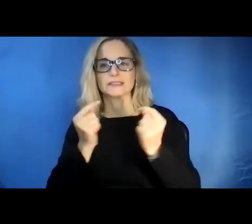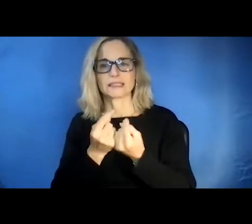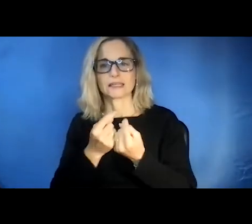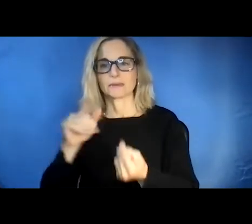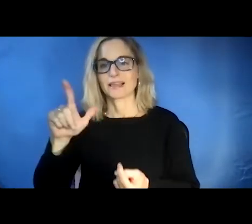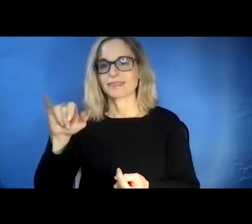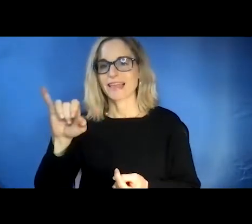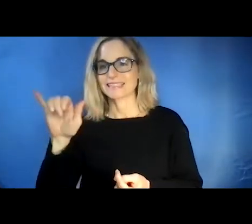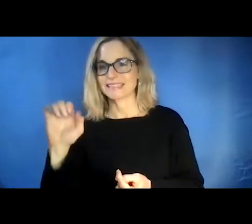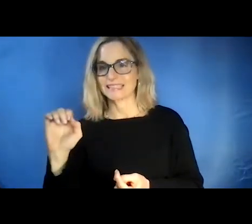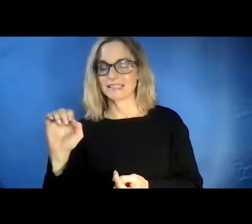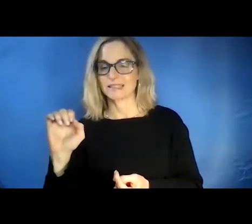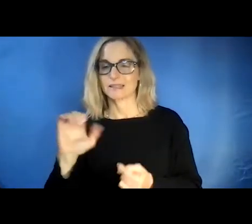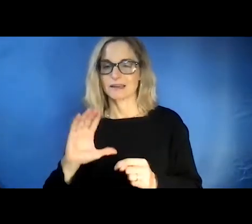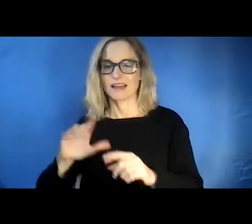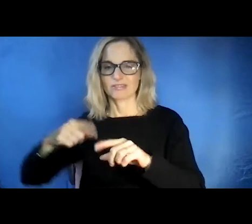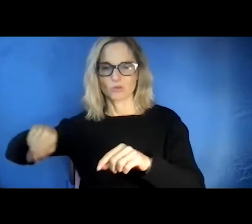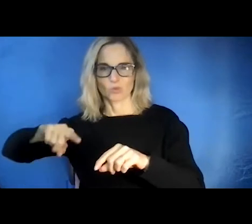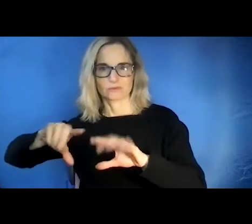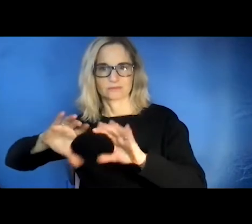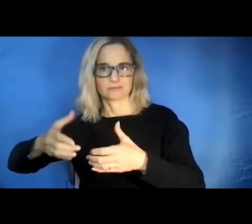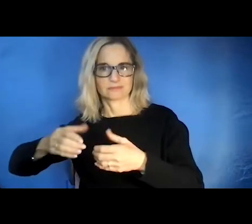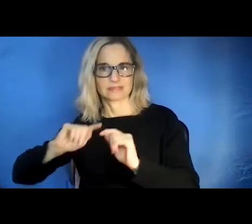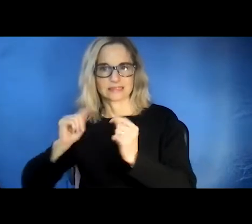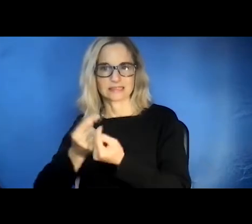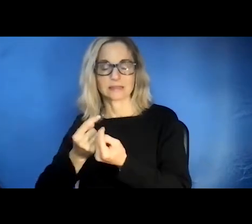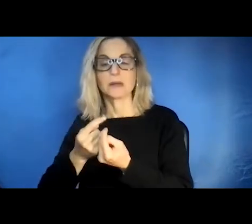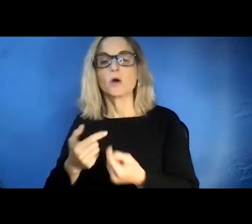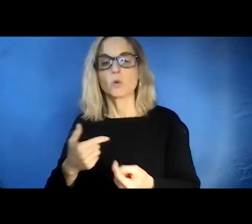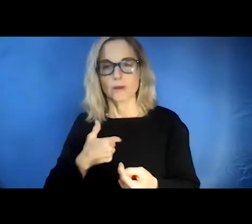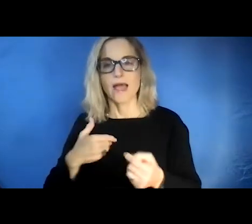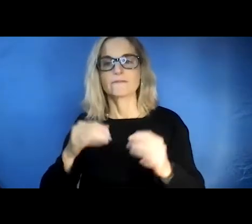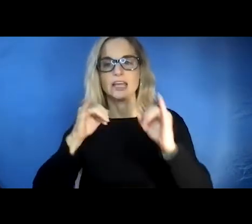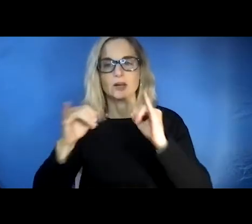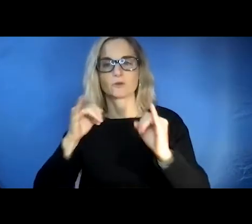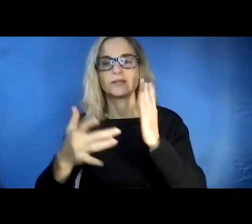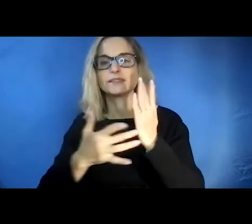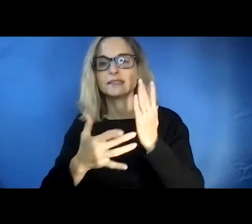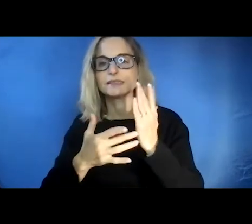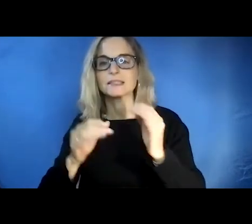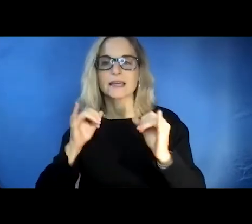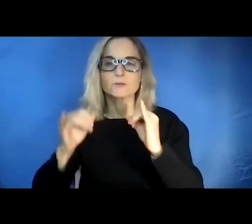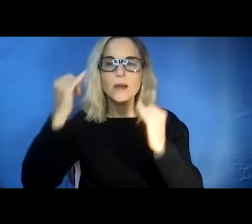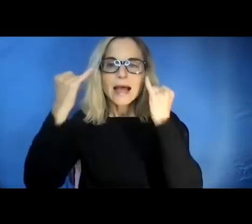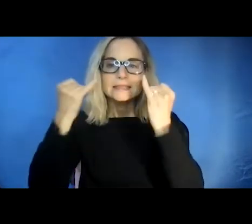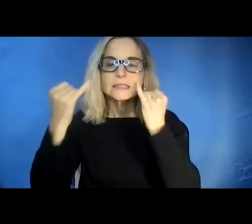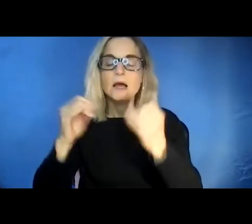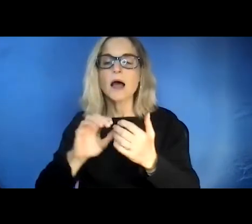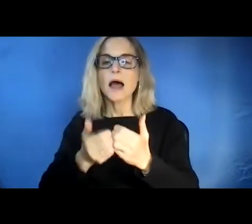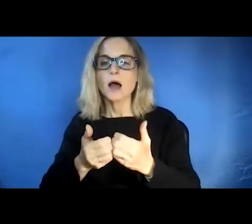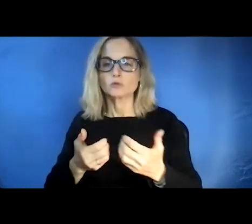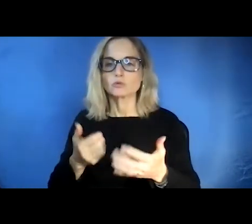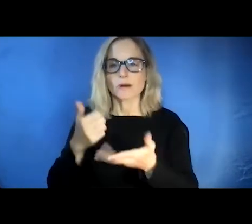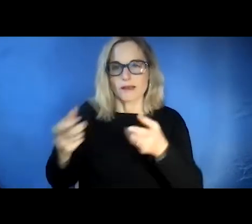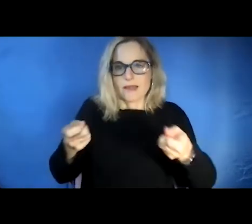help work with people to give you interviewing techniques to overcome these barriers, to better explain gaps